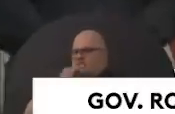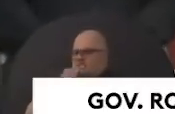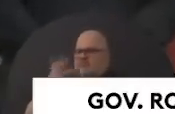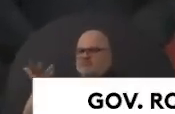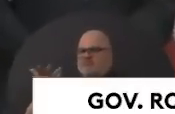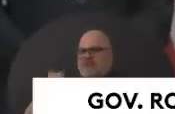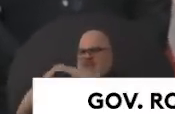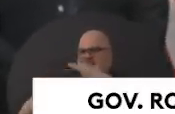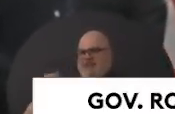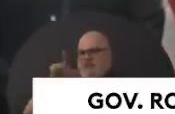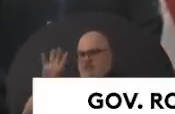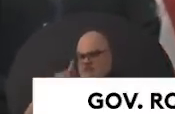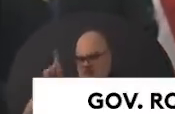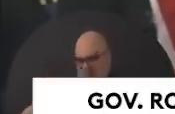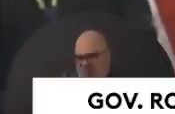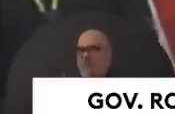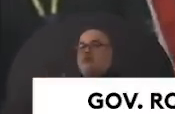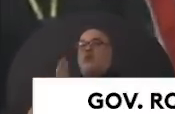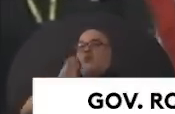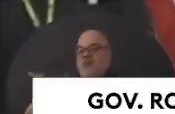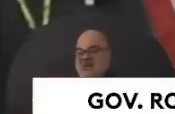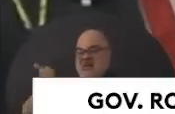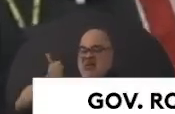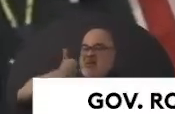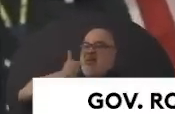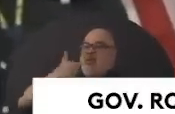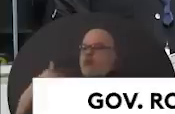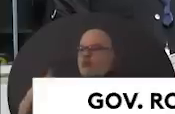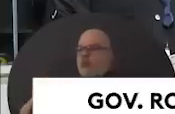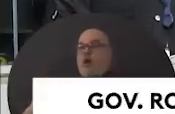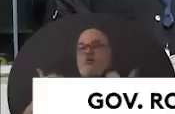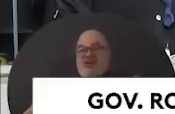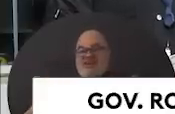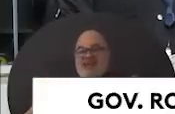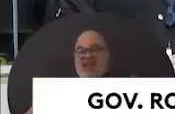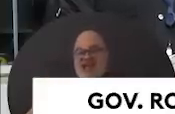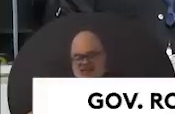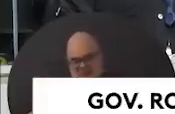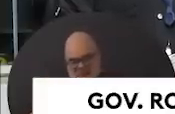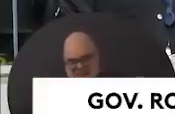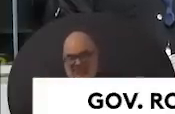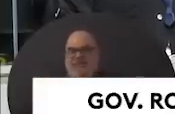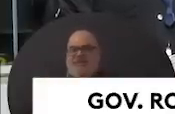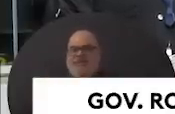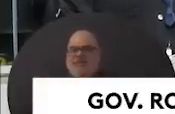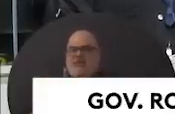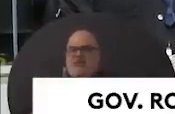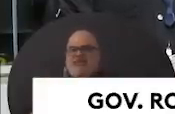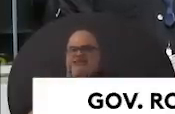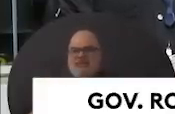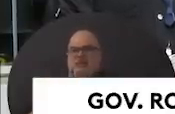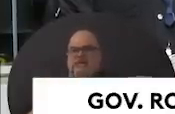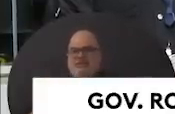24 hours, and it will likely be a major hurricane very soon. It's currently about 660 miles south of Key West. It's also south of